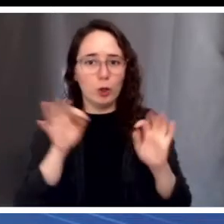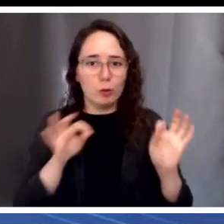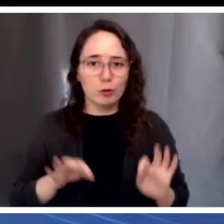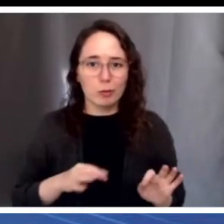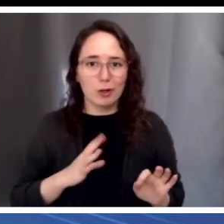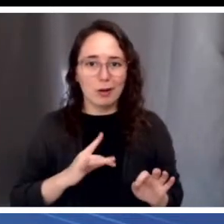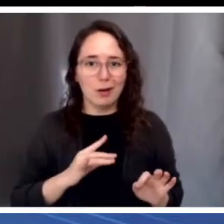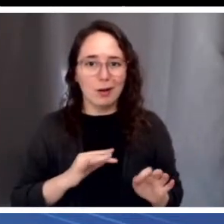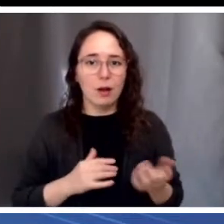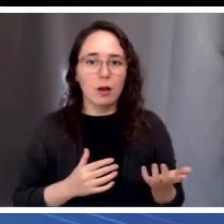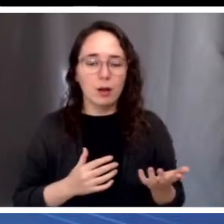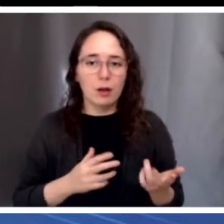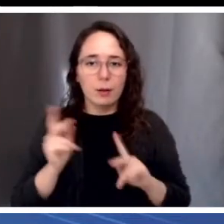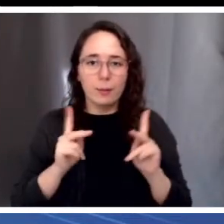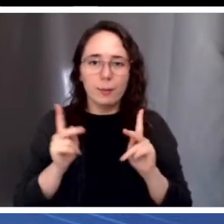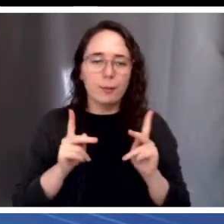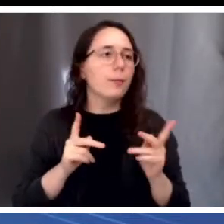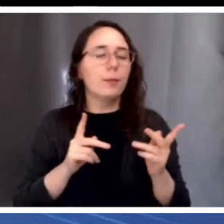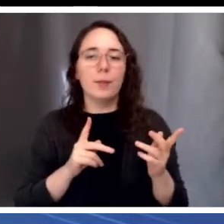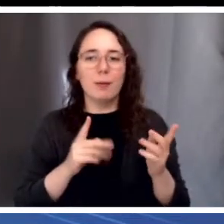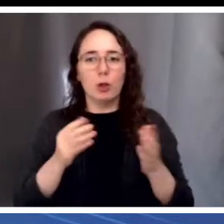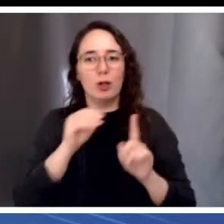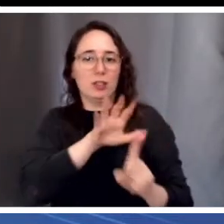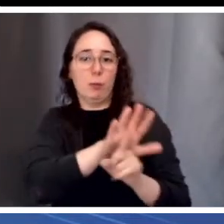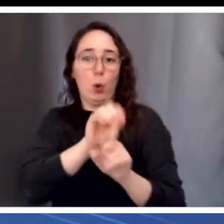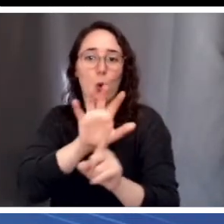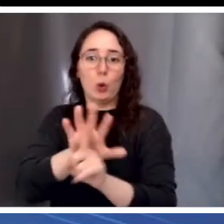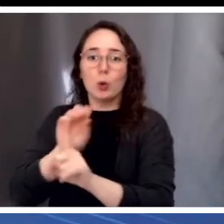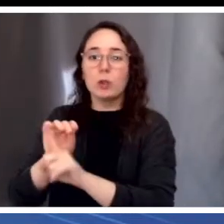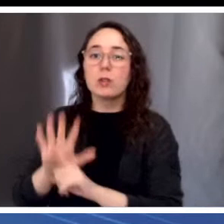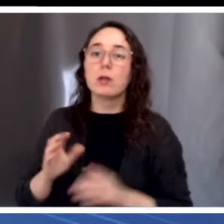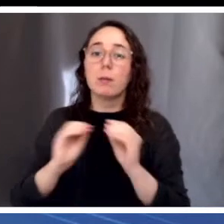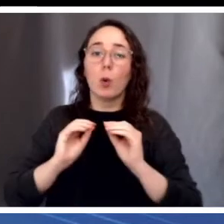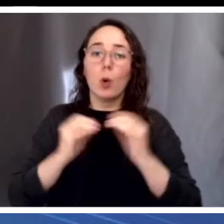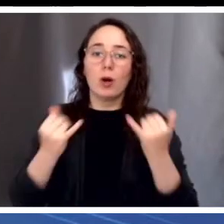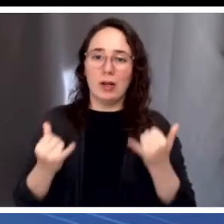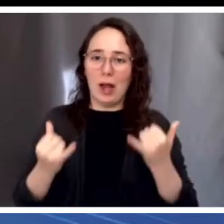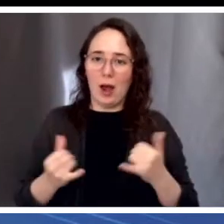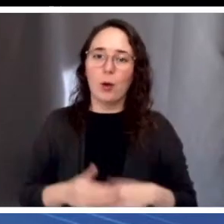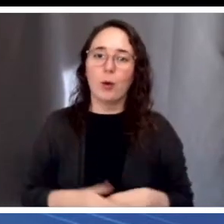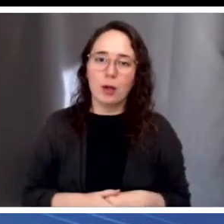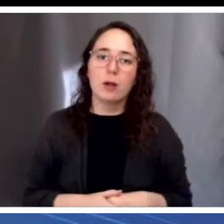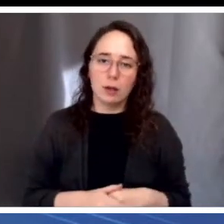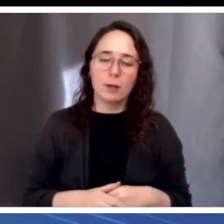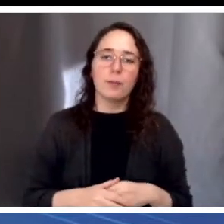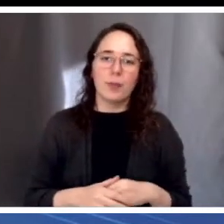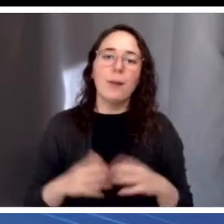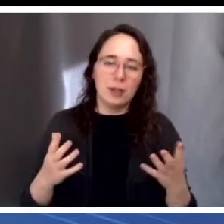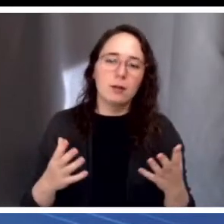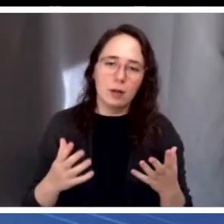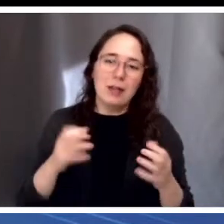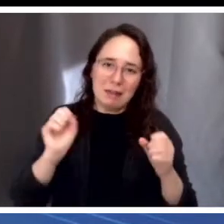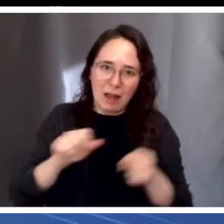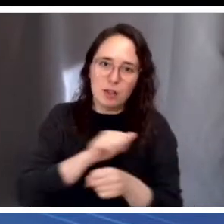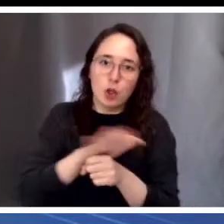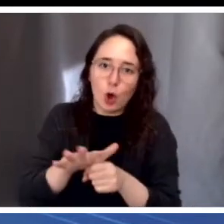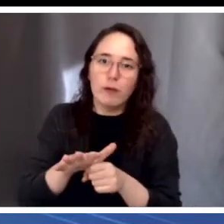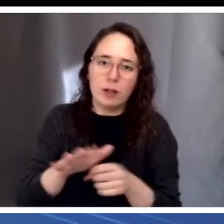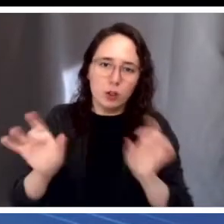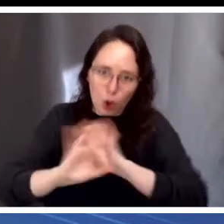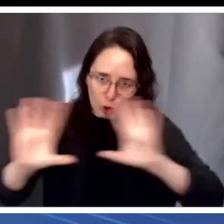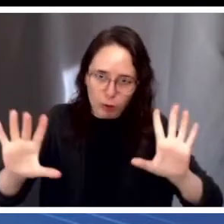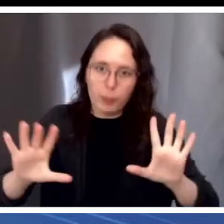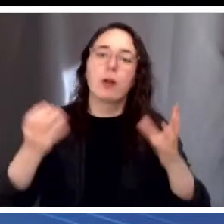have to look at this much closer. So this has been a benefit, albeit all these horrible things that are happening with the pandemic, but